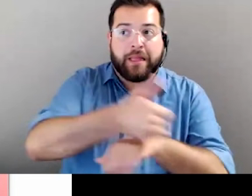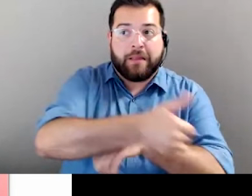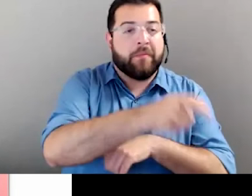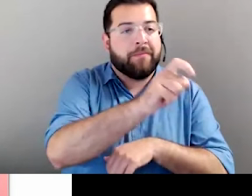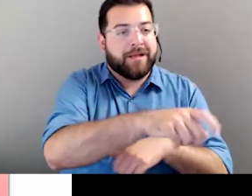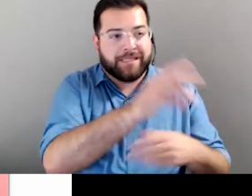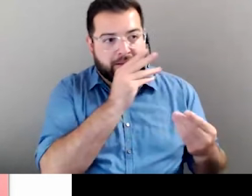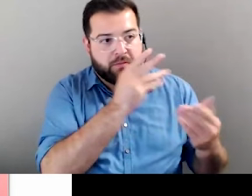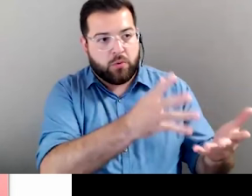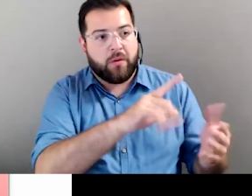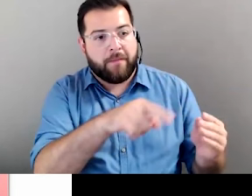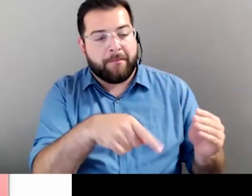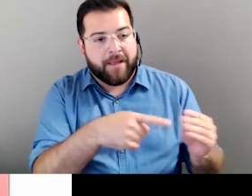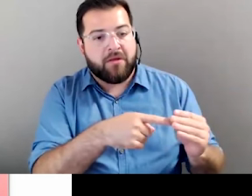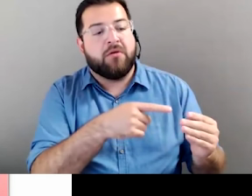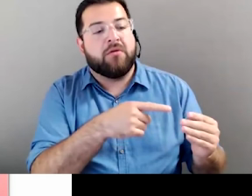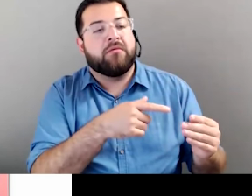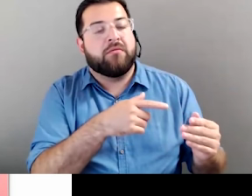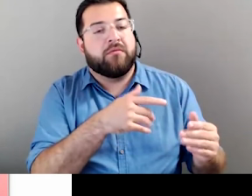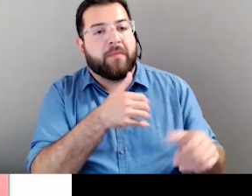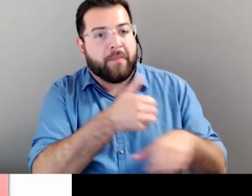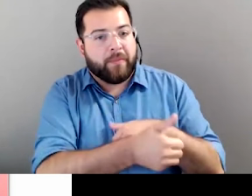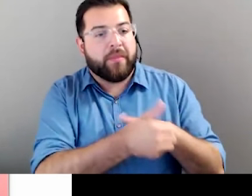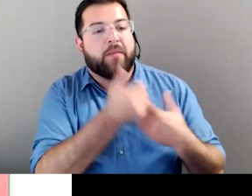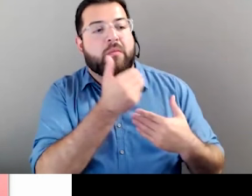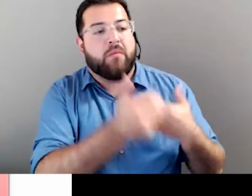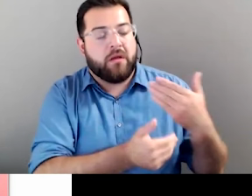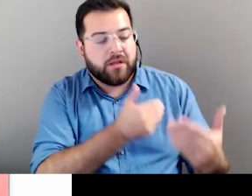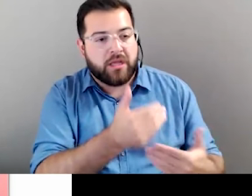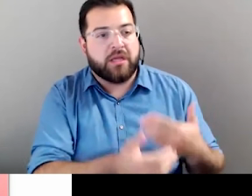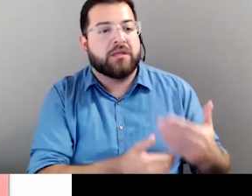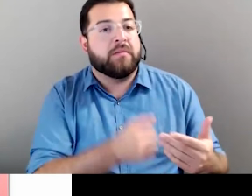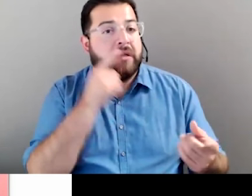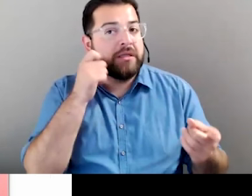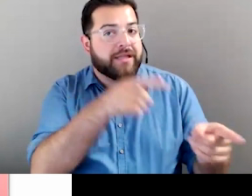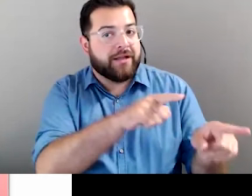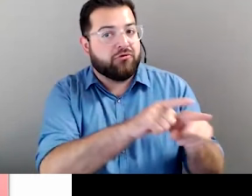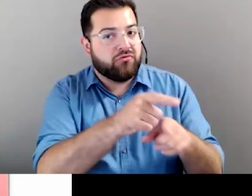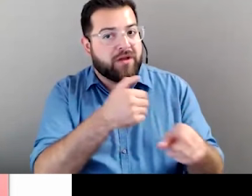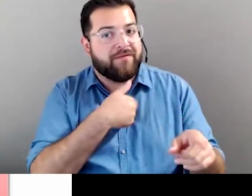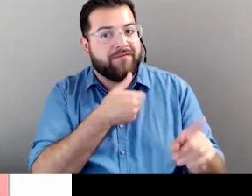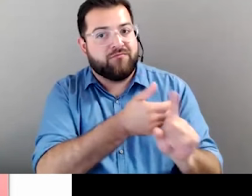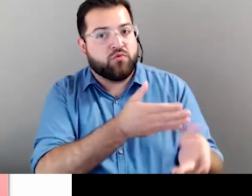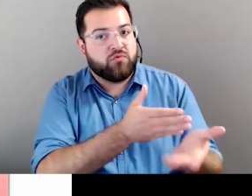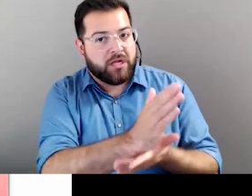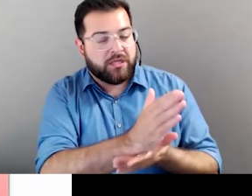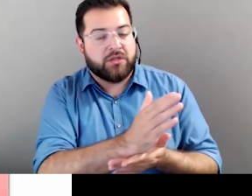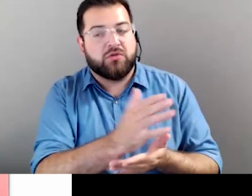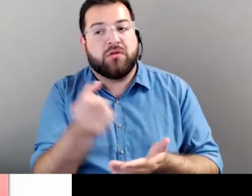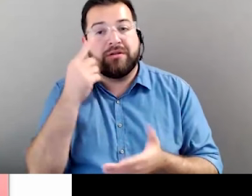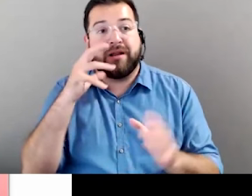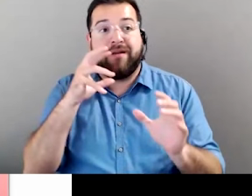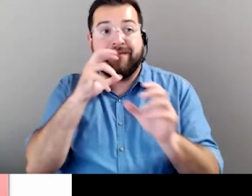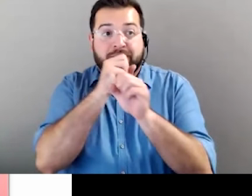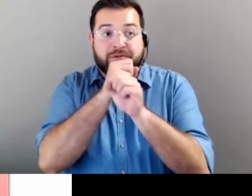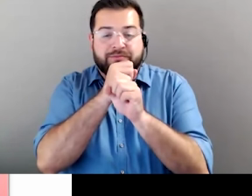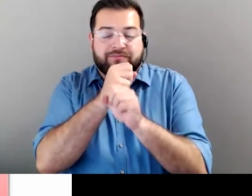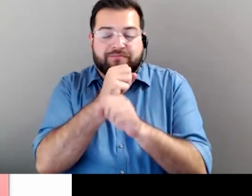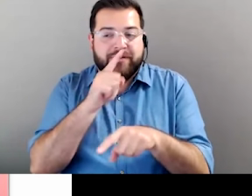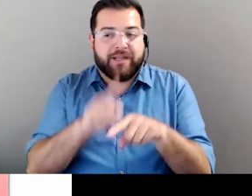also have rights. So confidentiality doesn't necessarily, it's not guaranteed, I'll say it that way. And so we also want